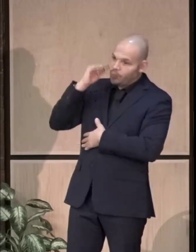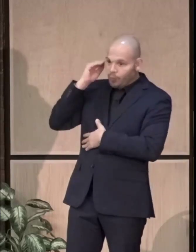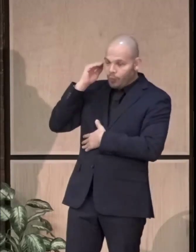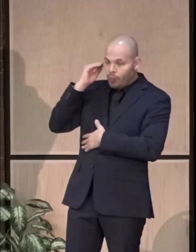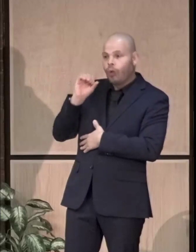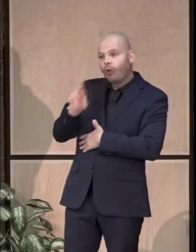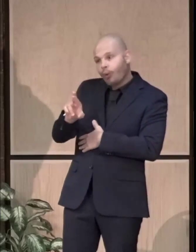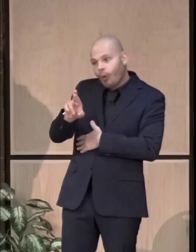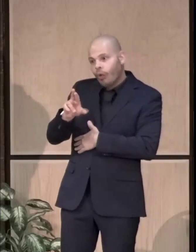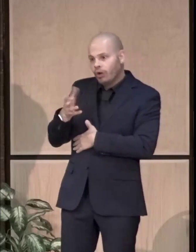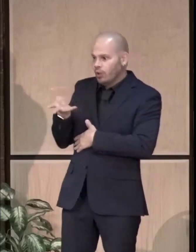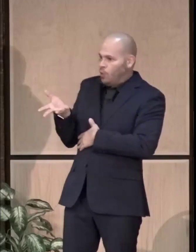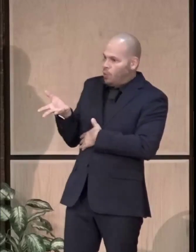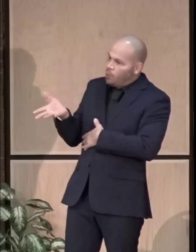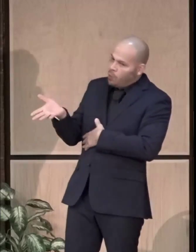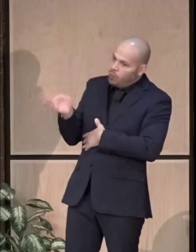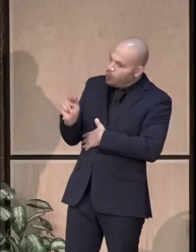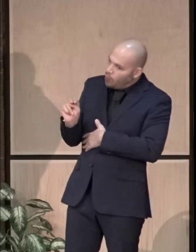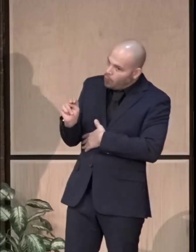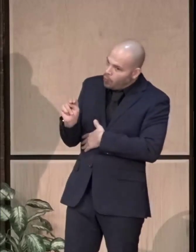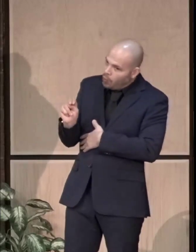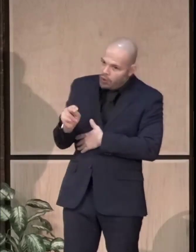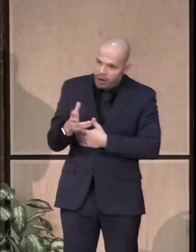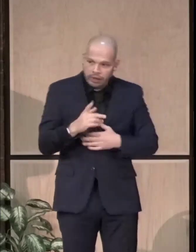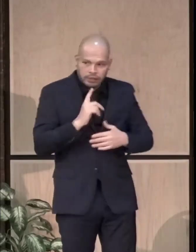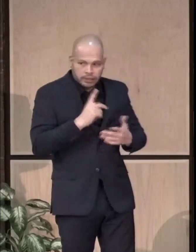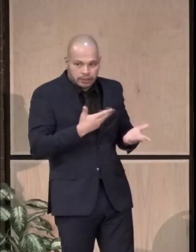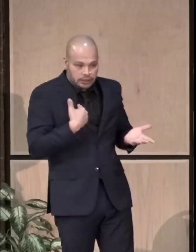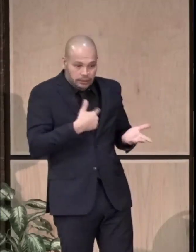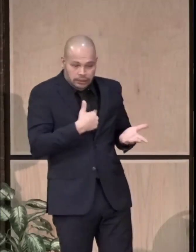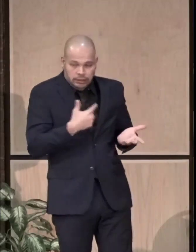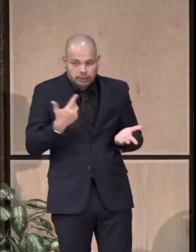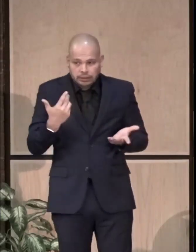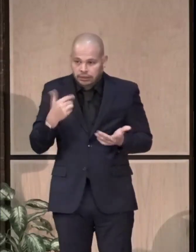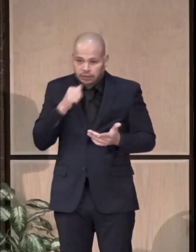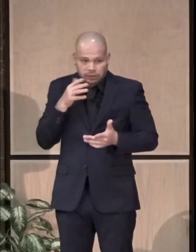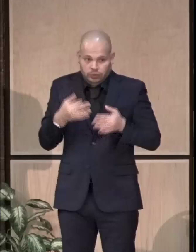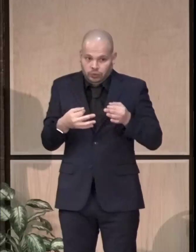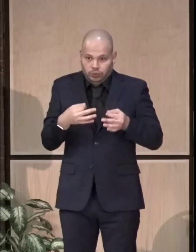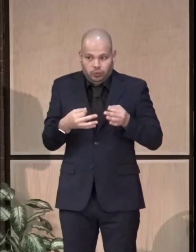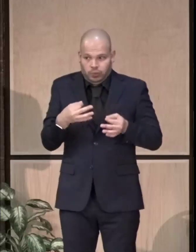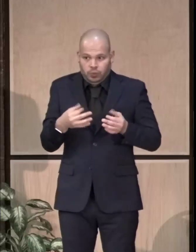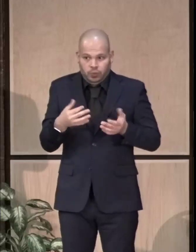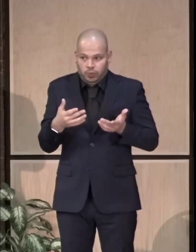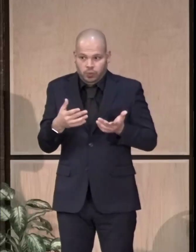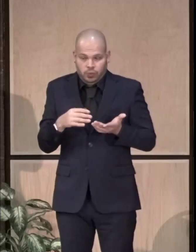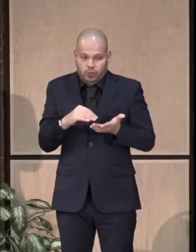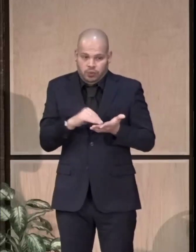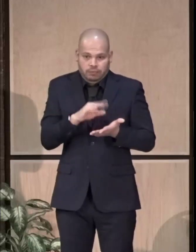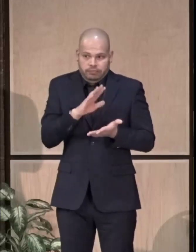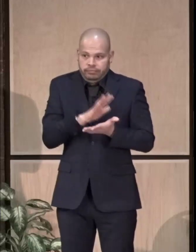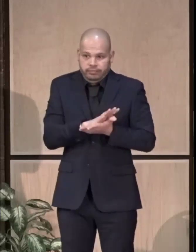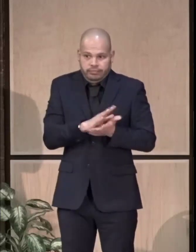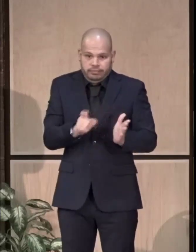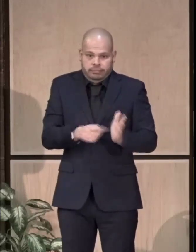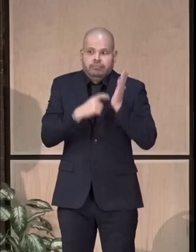that. When he went to the institution over there, which I wasn't even part of, mind you, like he didn't keep me in the